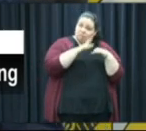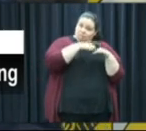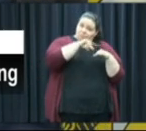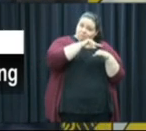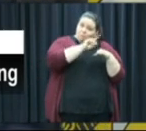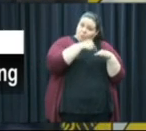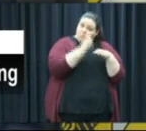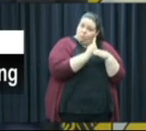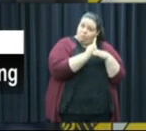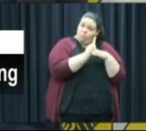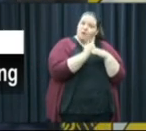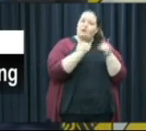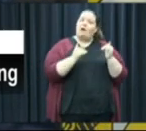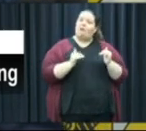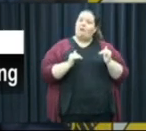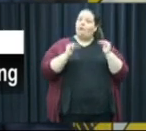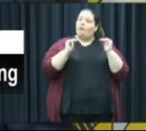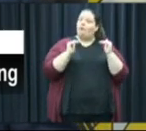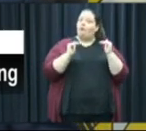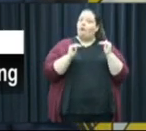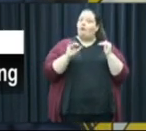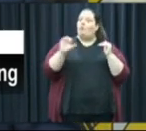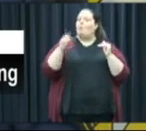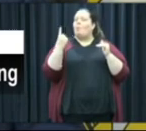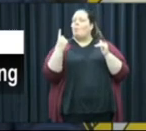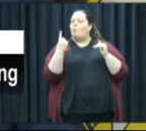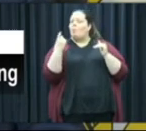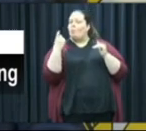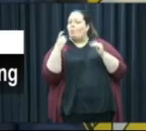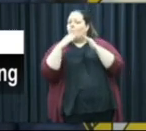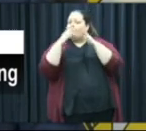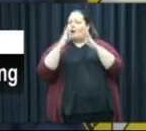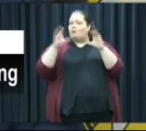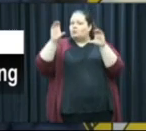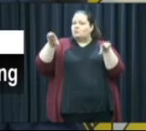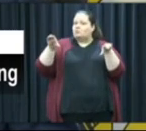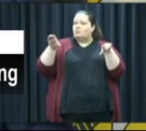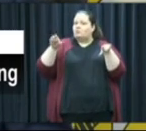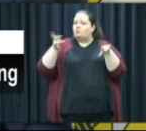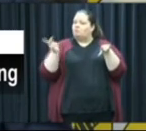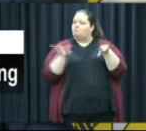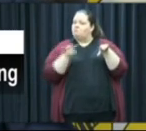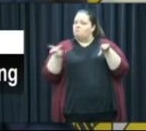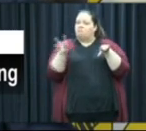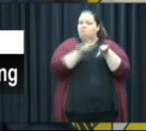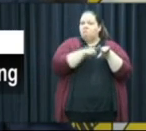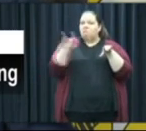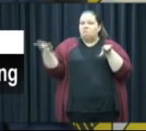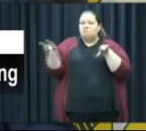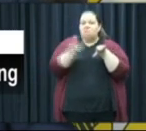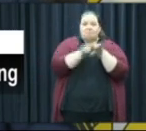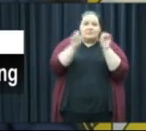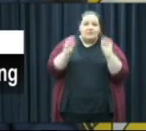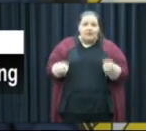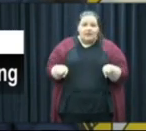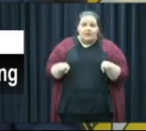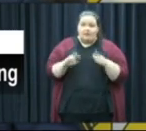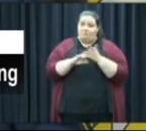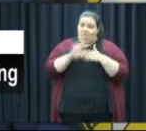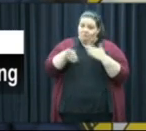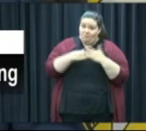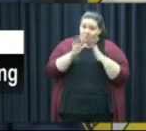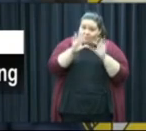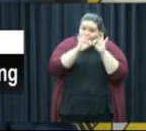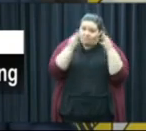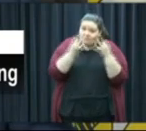Now, under our phased recovery plan, you are allowed to spend time with one other New Brunswick household. This doesn't mean every member in your